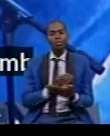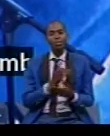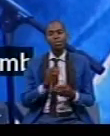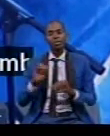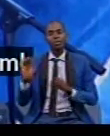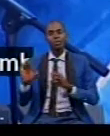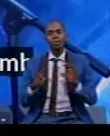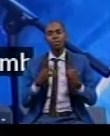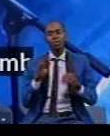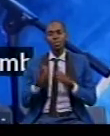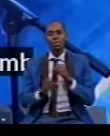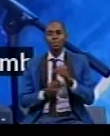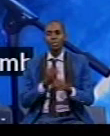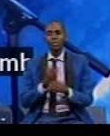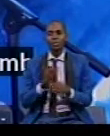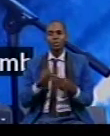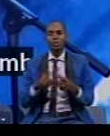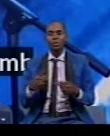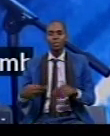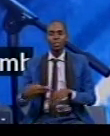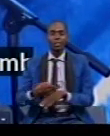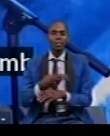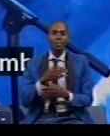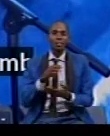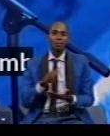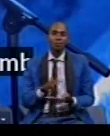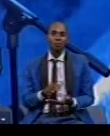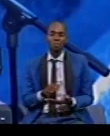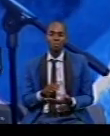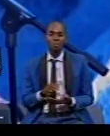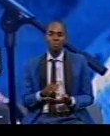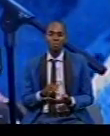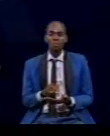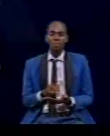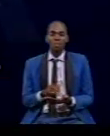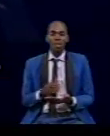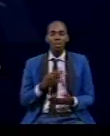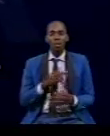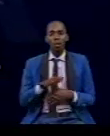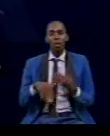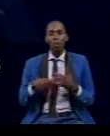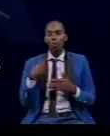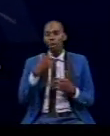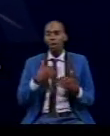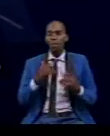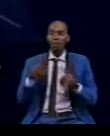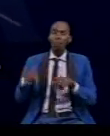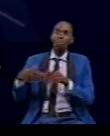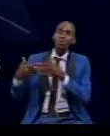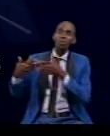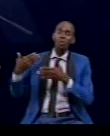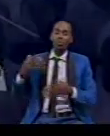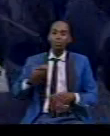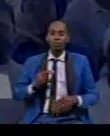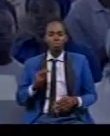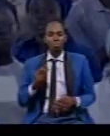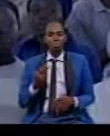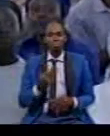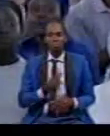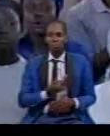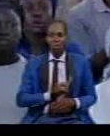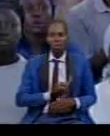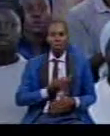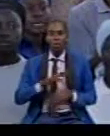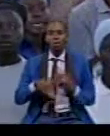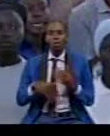it upon every blind man, blind woman, blind child. Give them